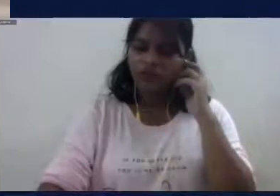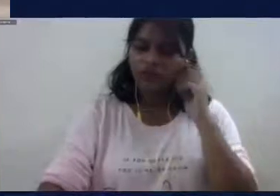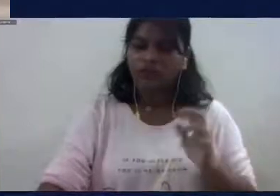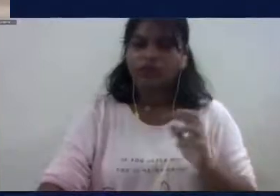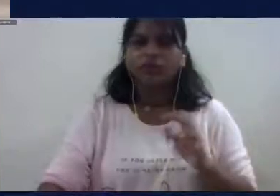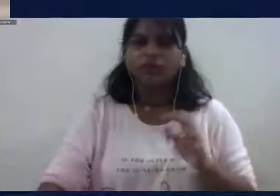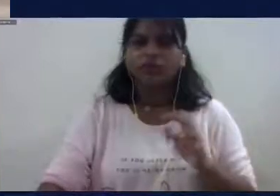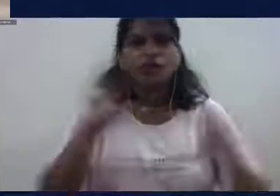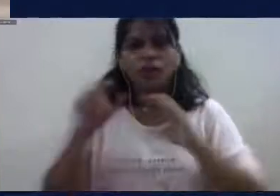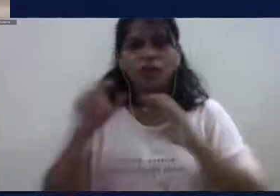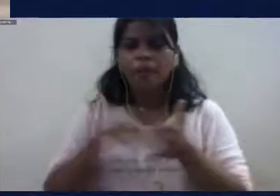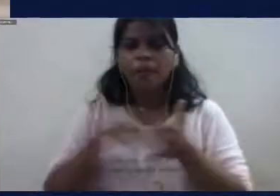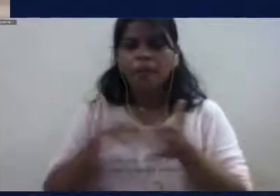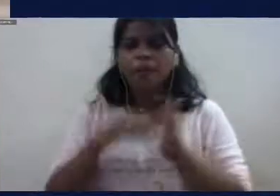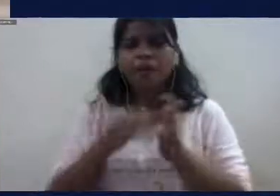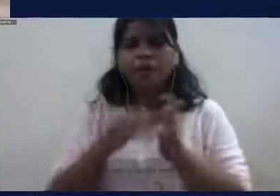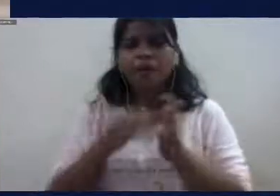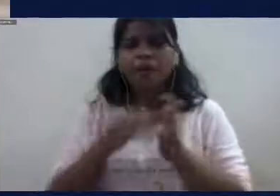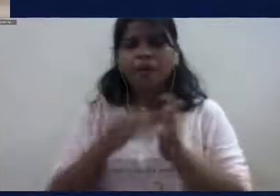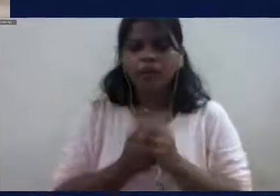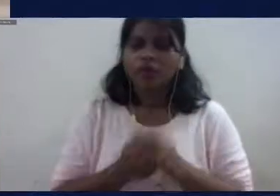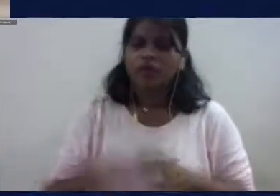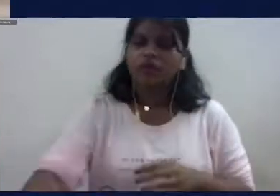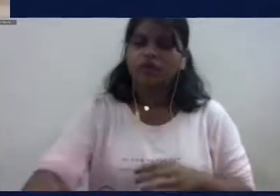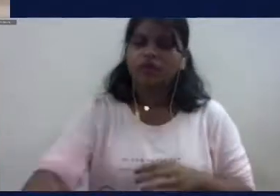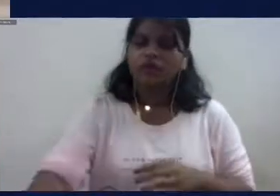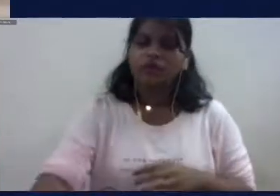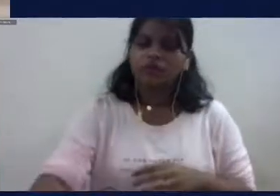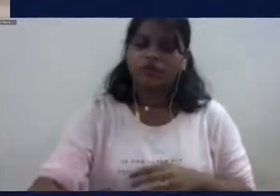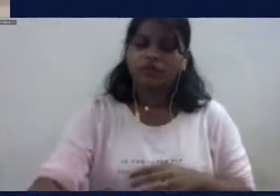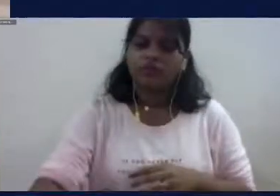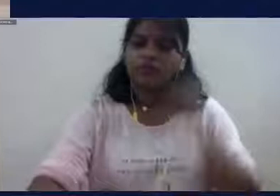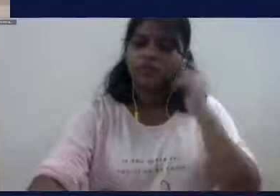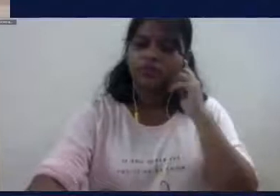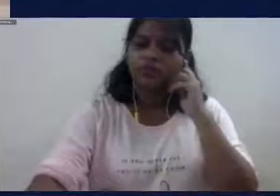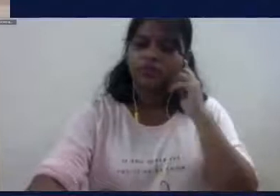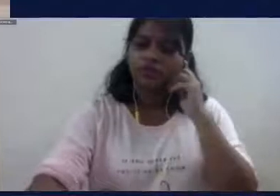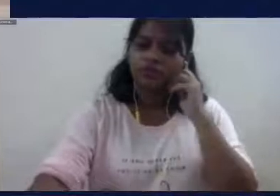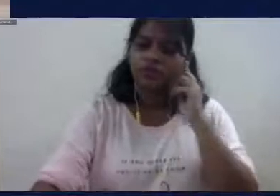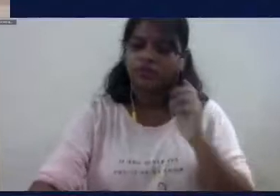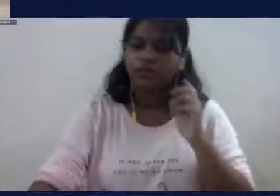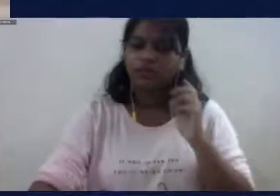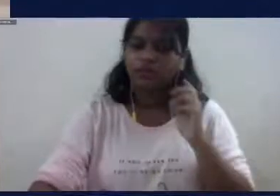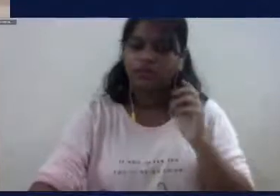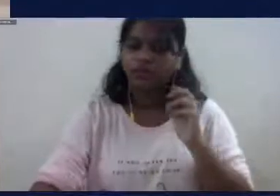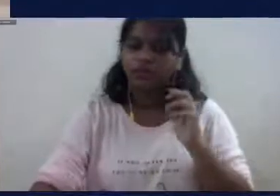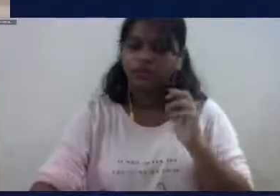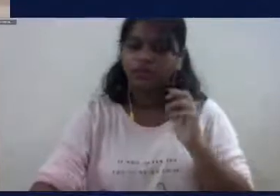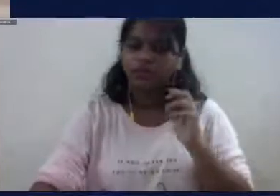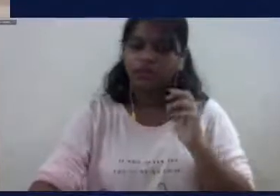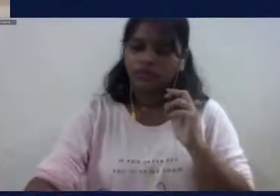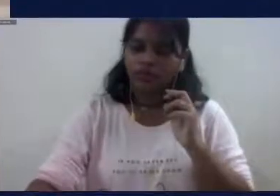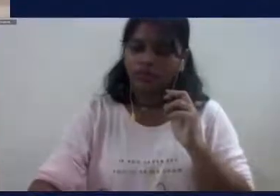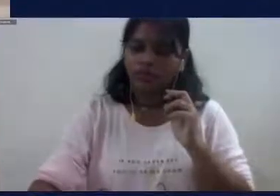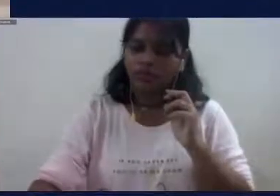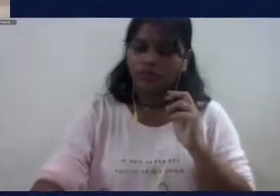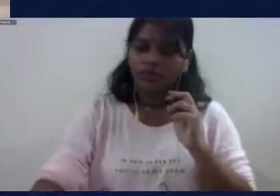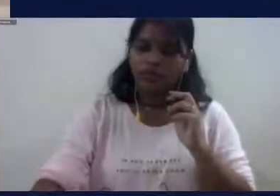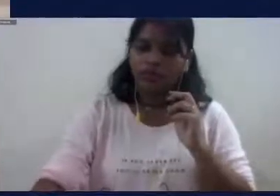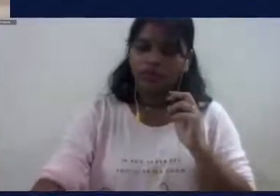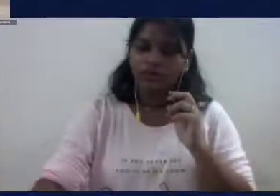town, what they came up with was this concept called Spaces on Wheels. And they asked themselves, what does a furniture